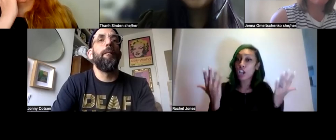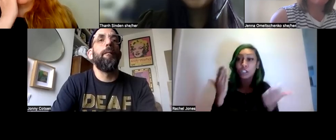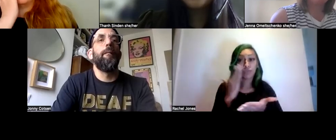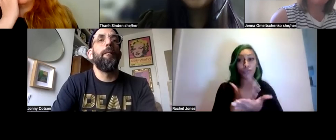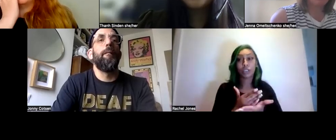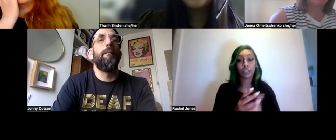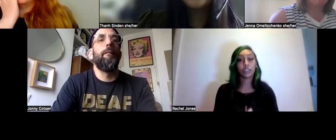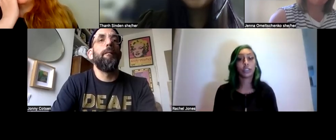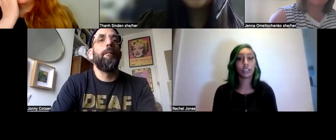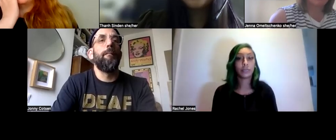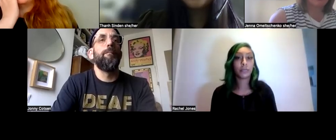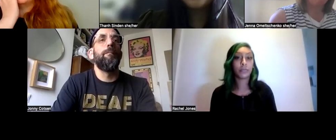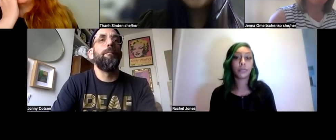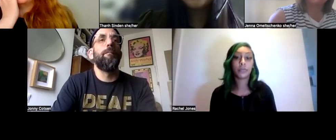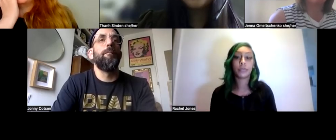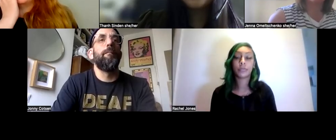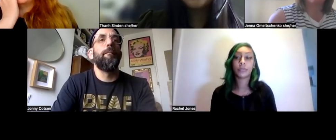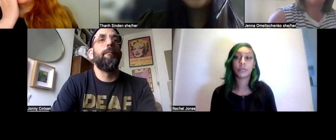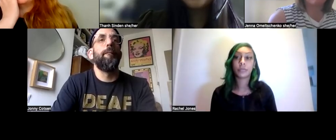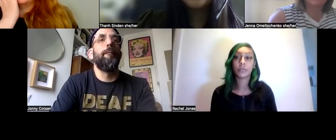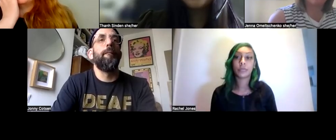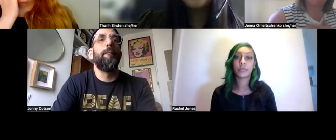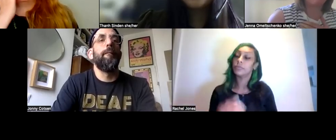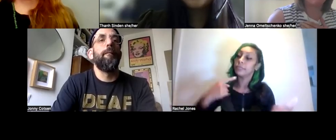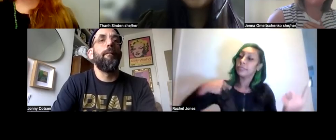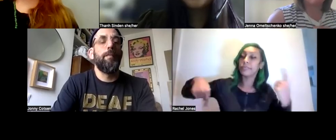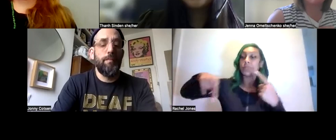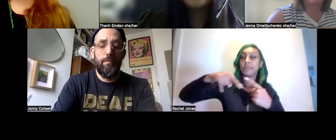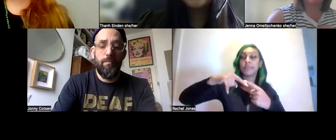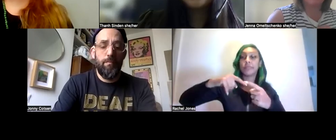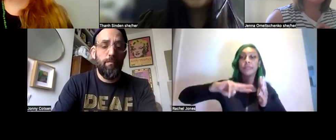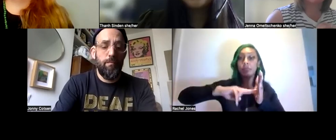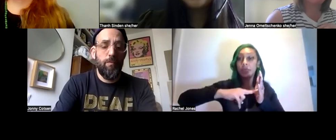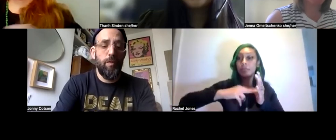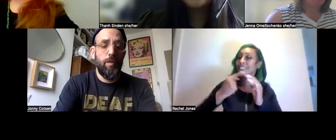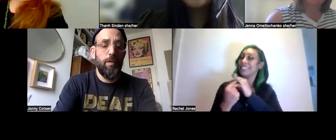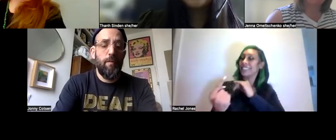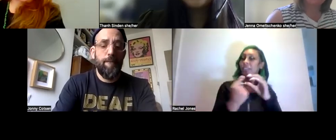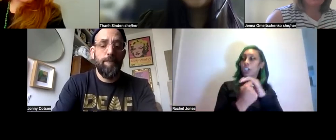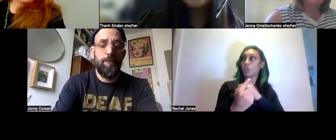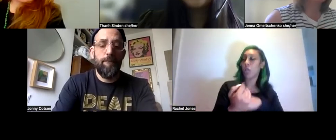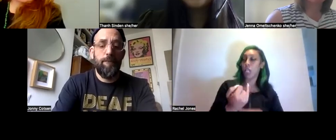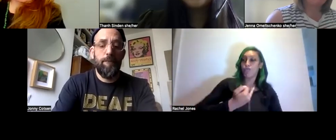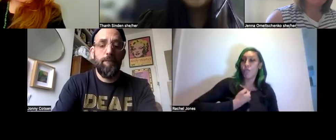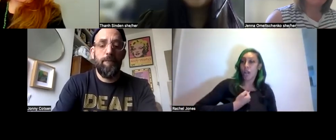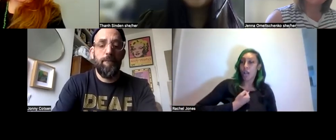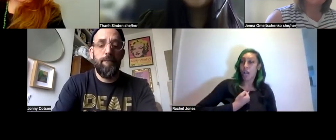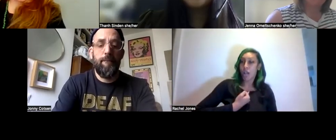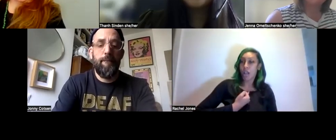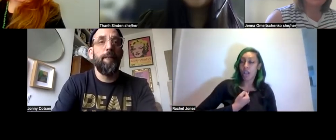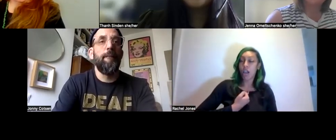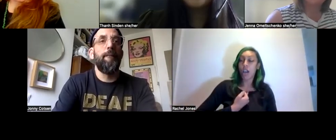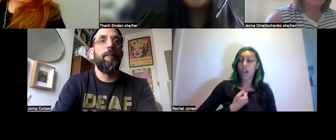then, you know, if we do as an organization, I mean, as an individual, get something wrong, it's a really